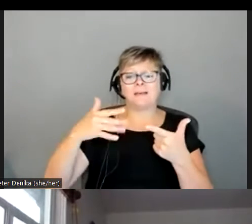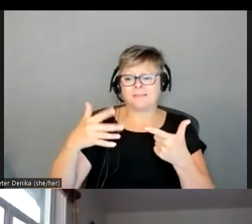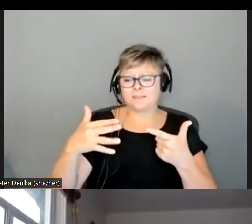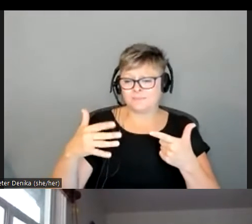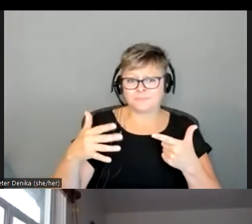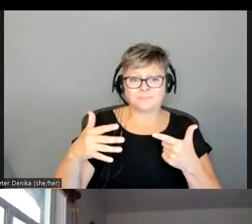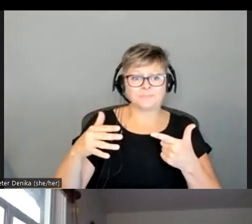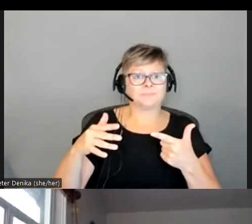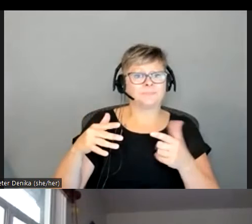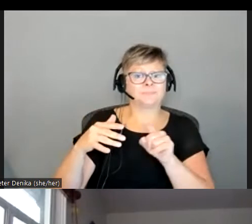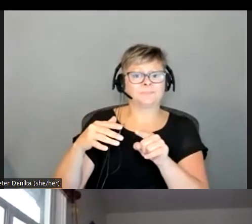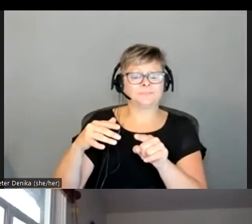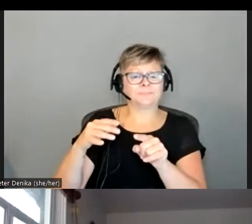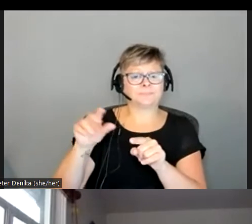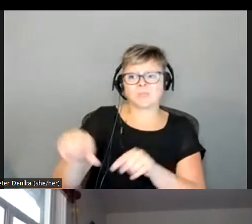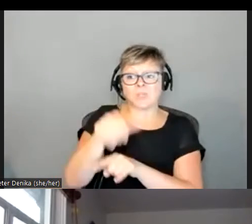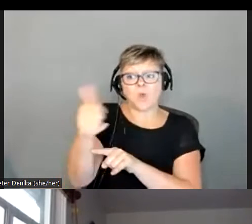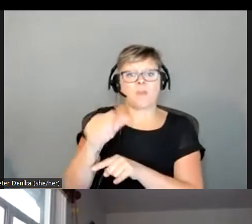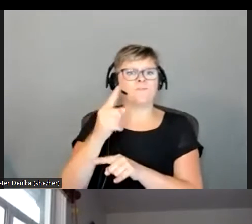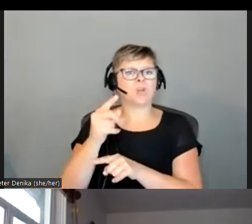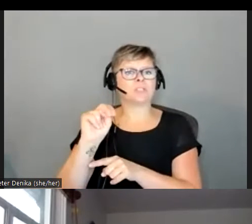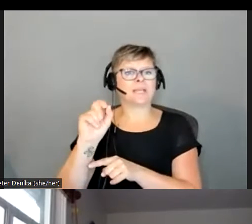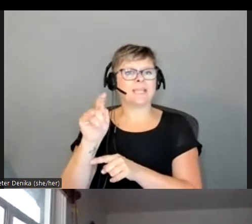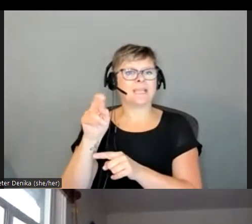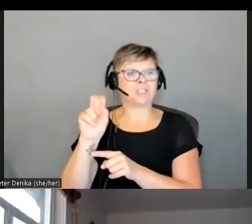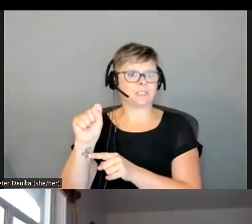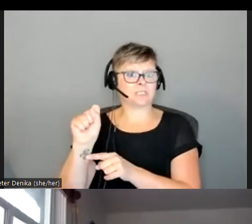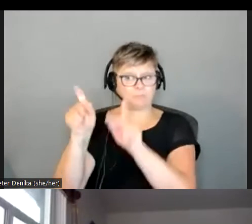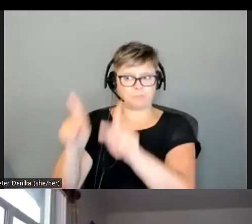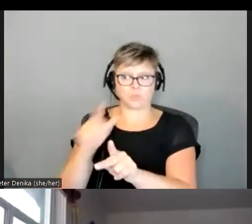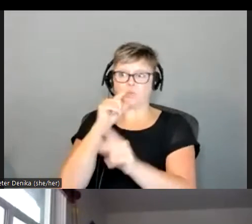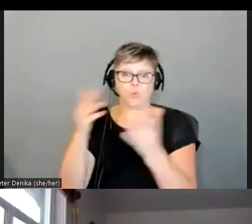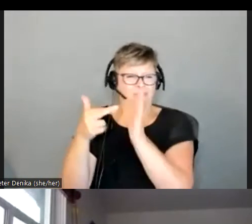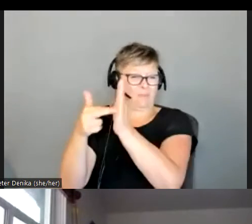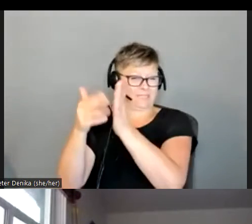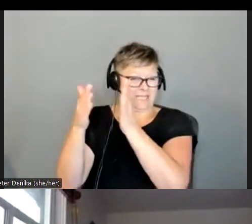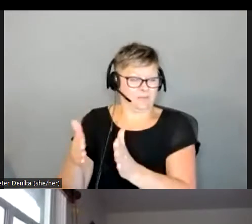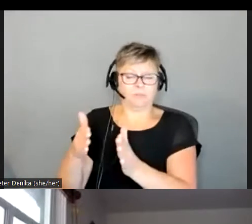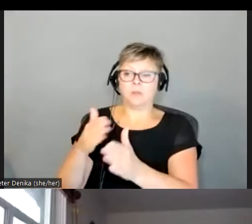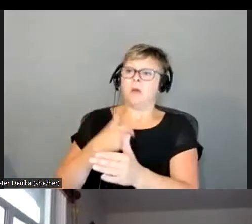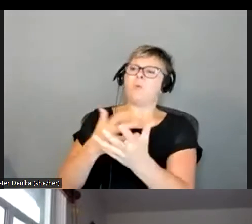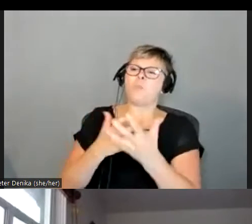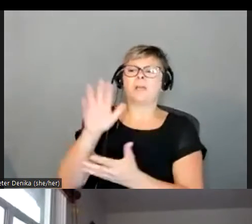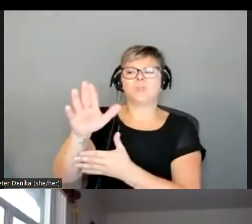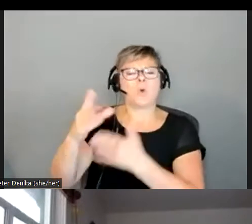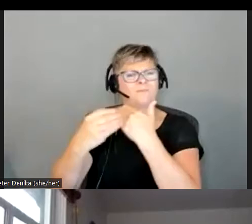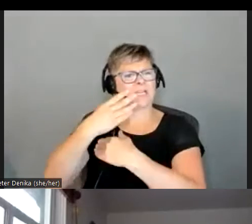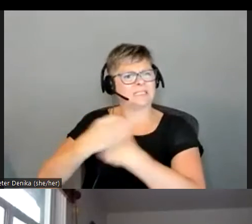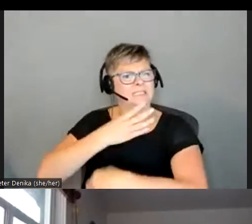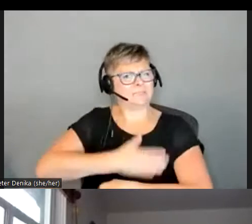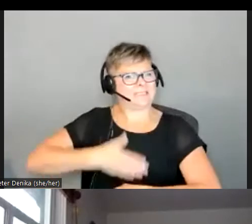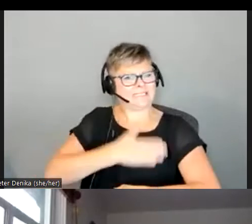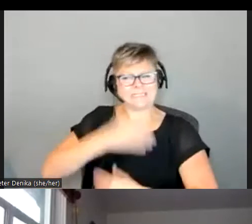the First Nations participant also as to how I could approach this